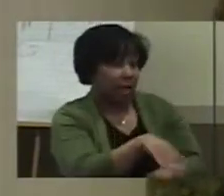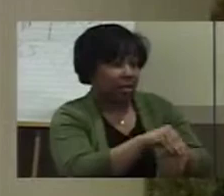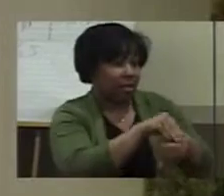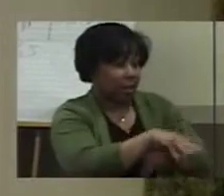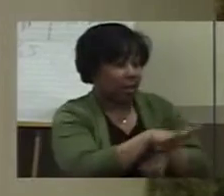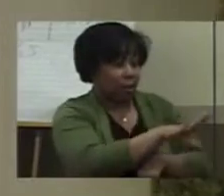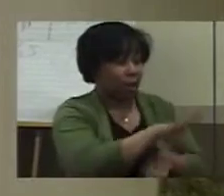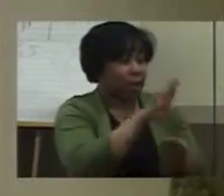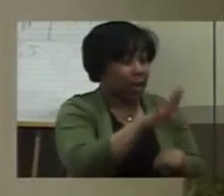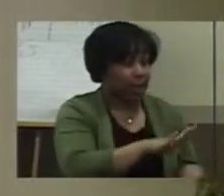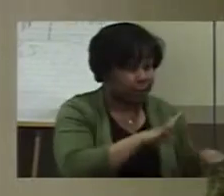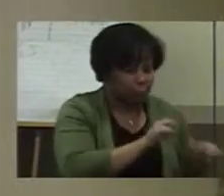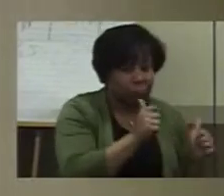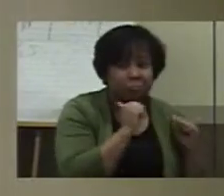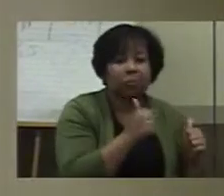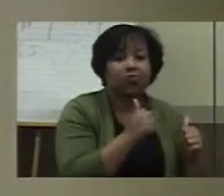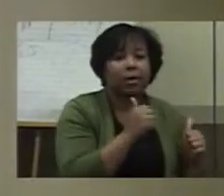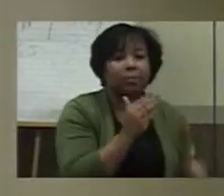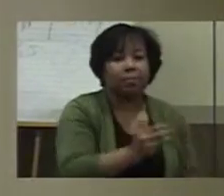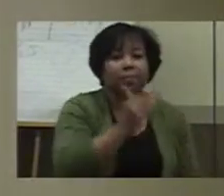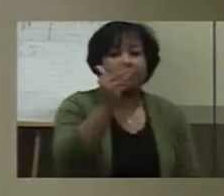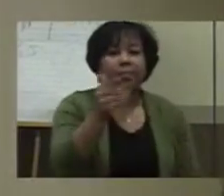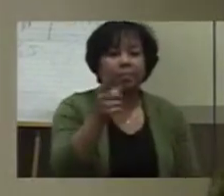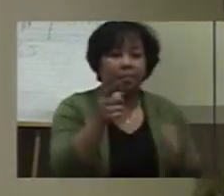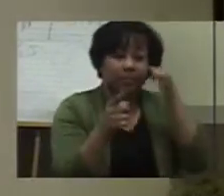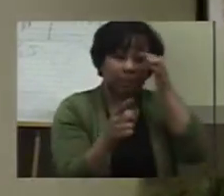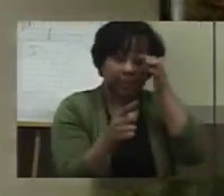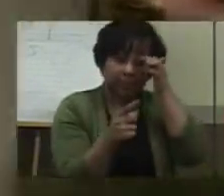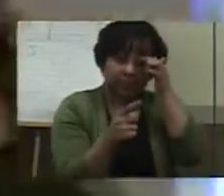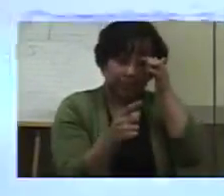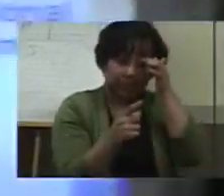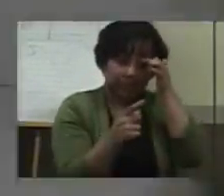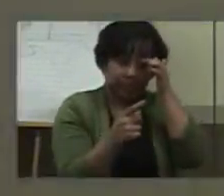impacting her behavior. Great. Okay. Next group.